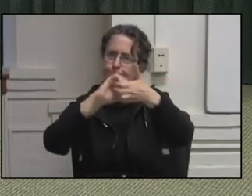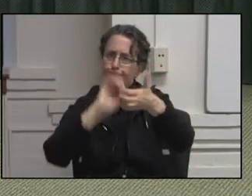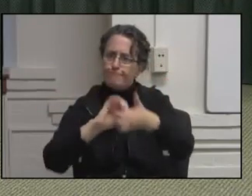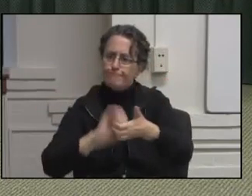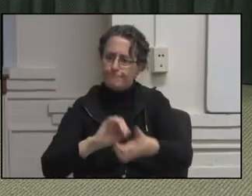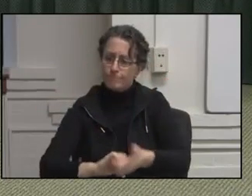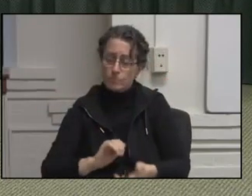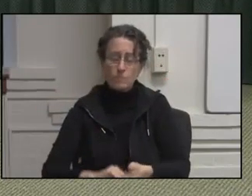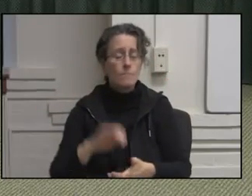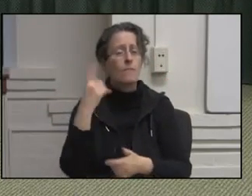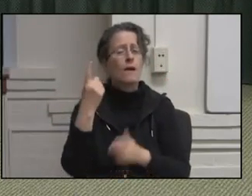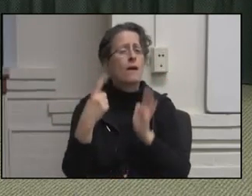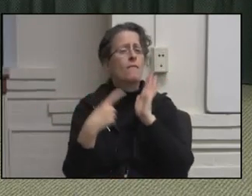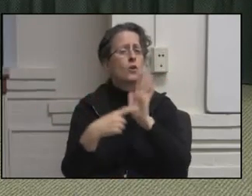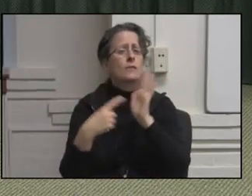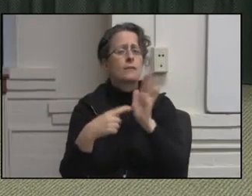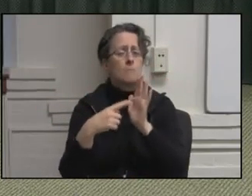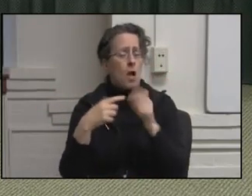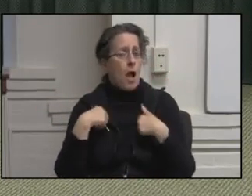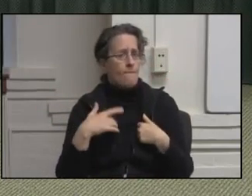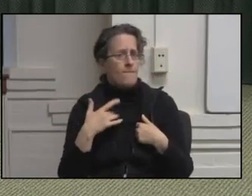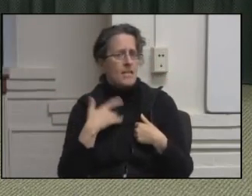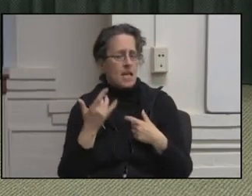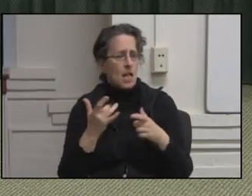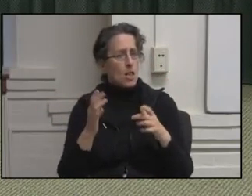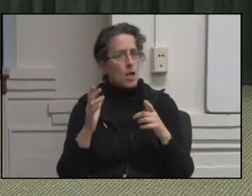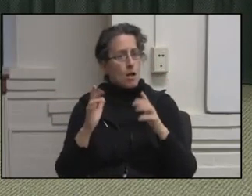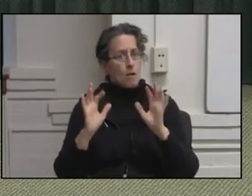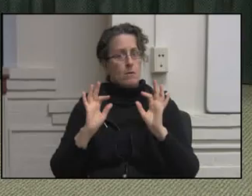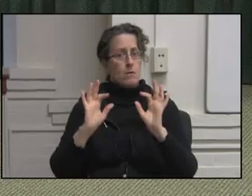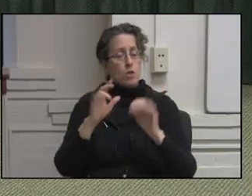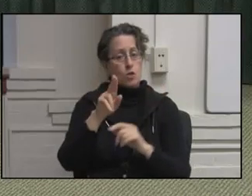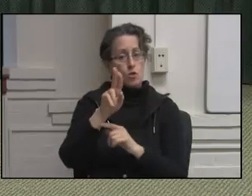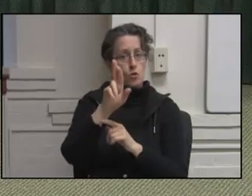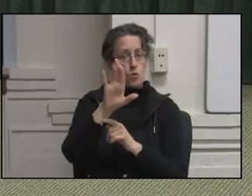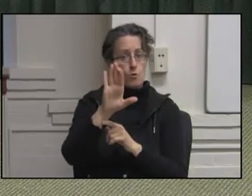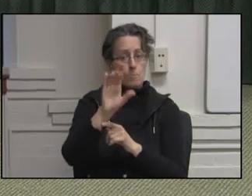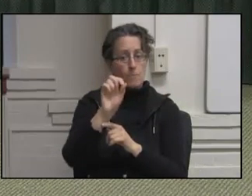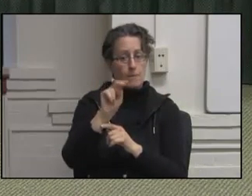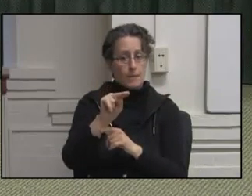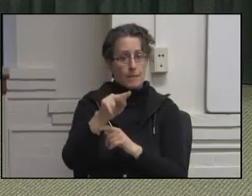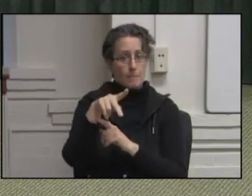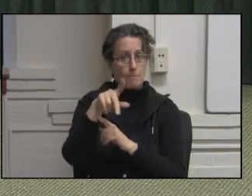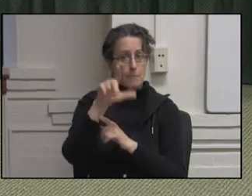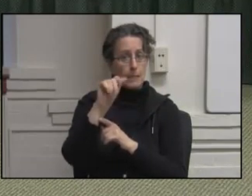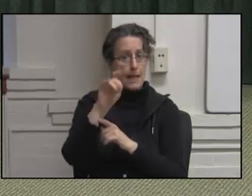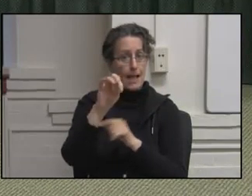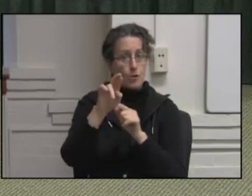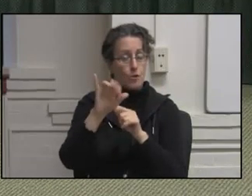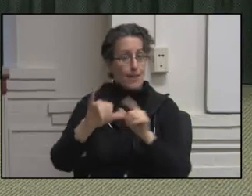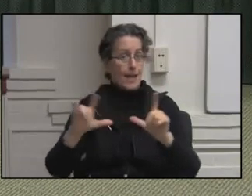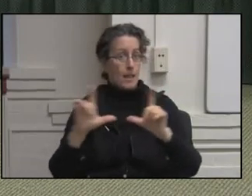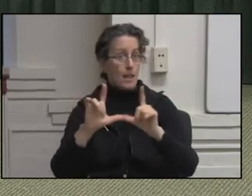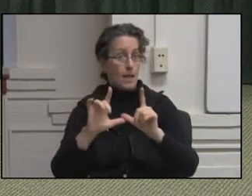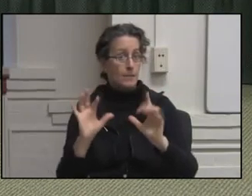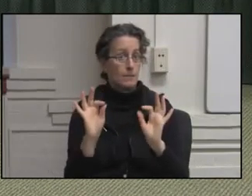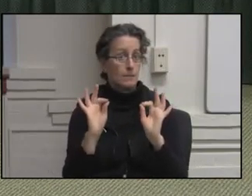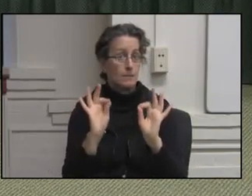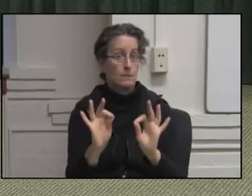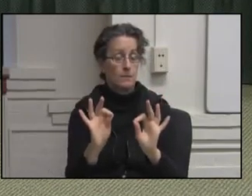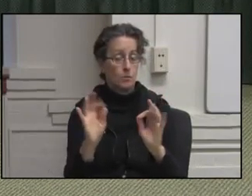a licensed, certified urban planner, I know that sustainability is